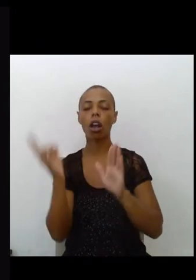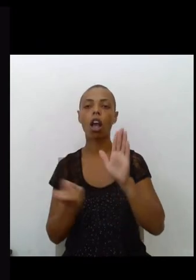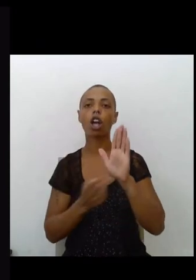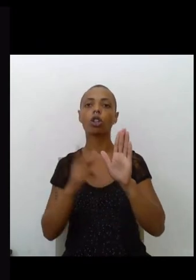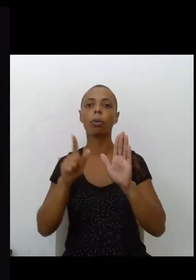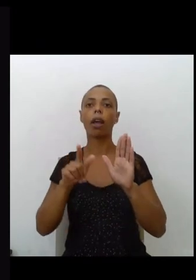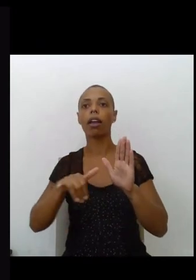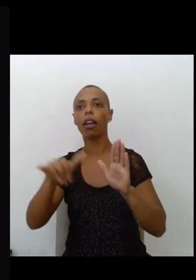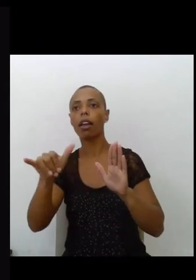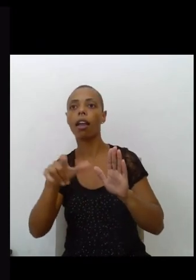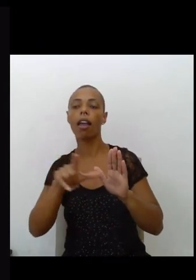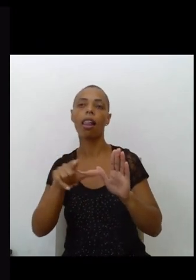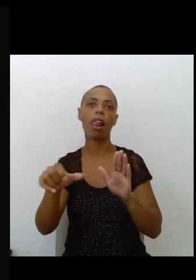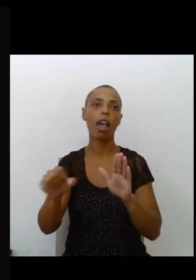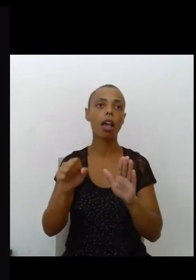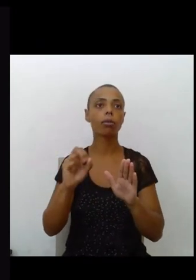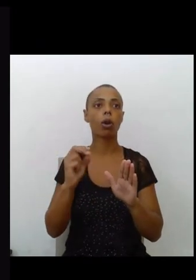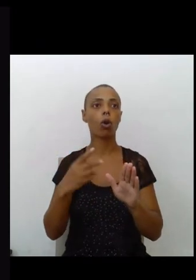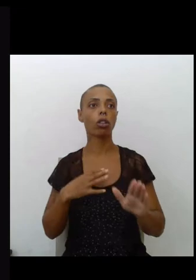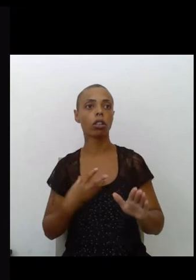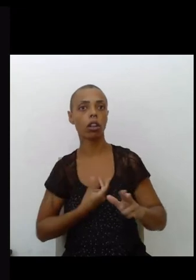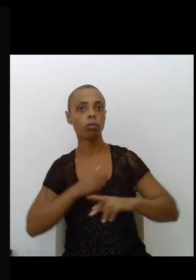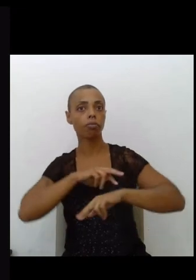to claim african-ness